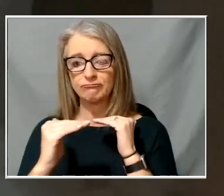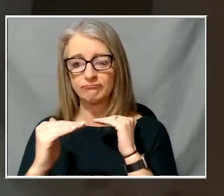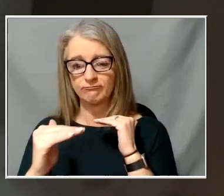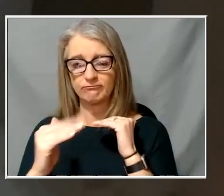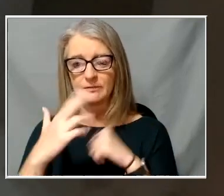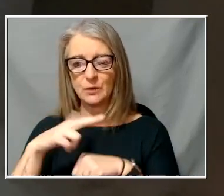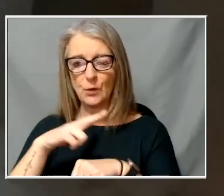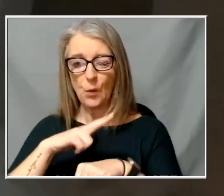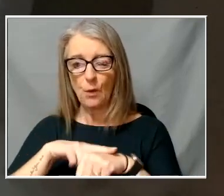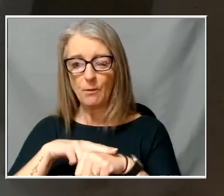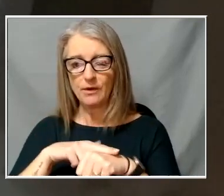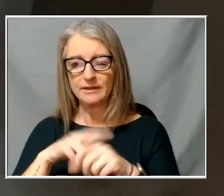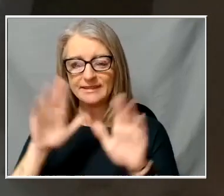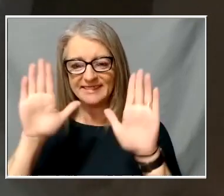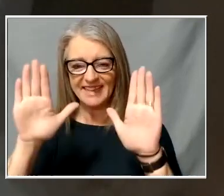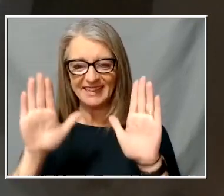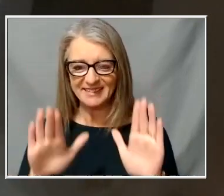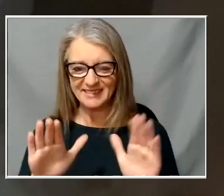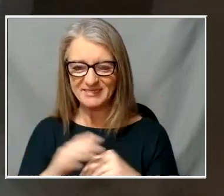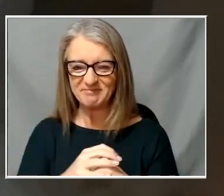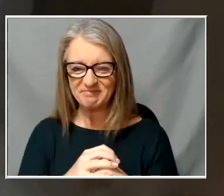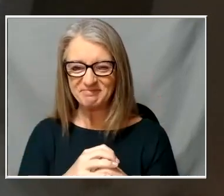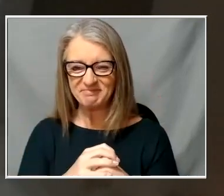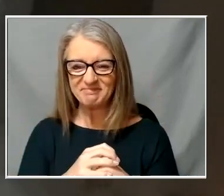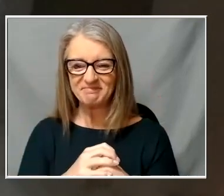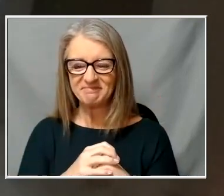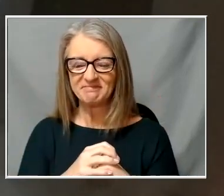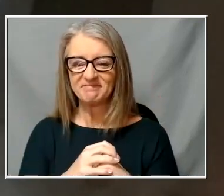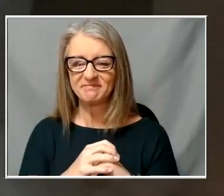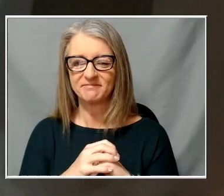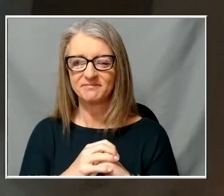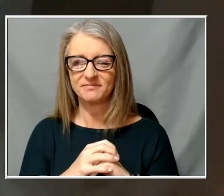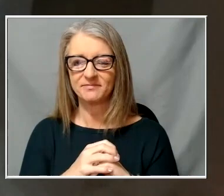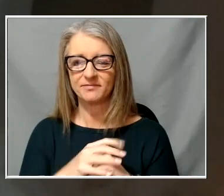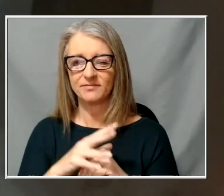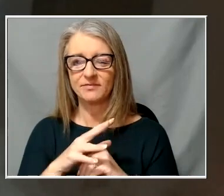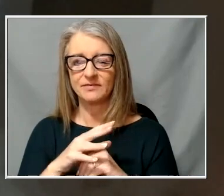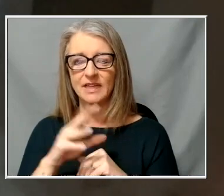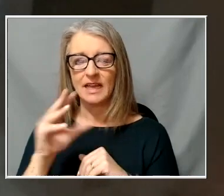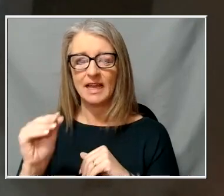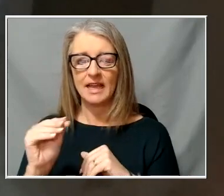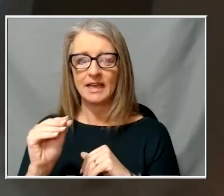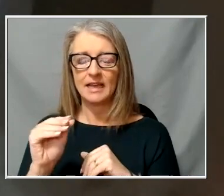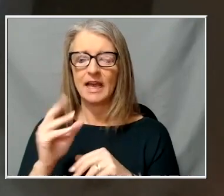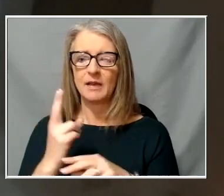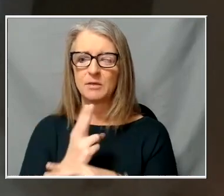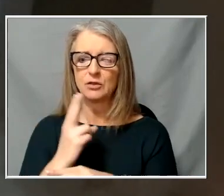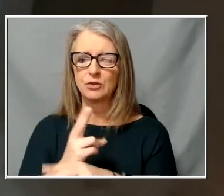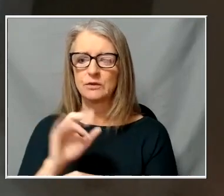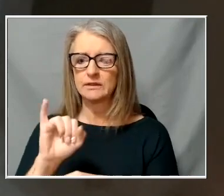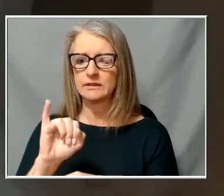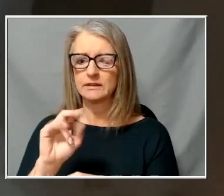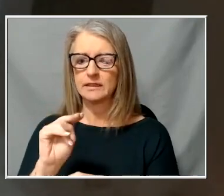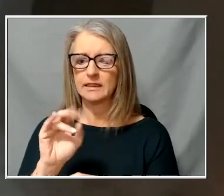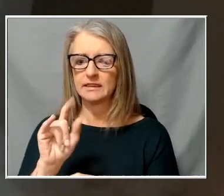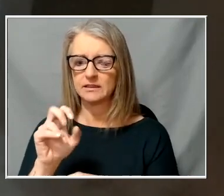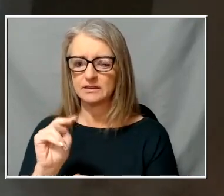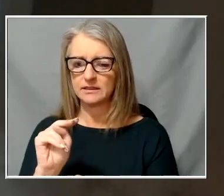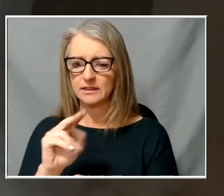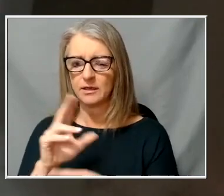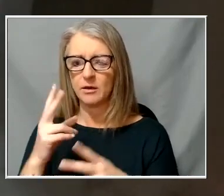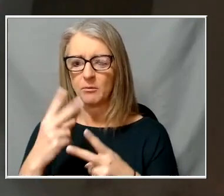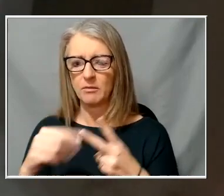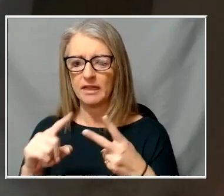remaining normal, which is excellent. And I've been on insulin plus